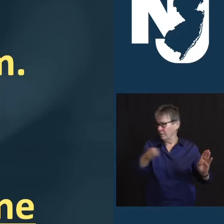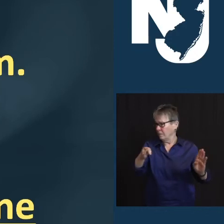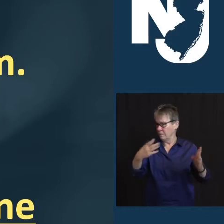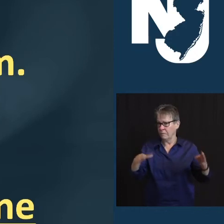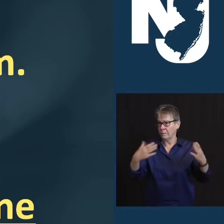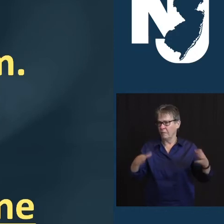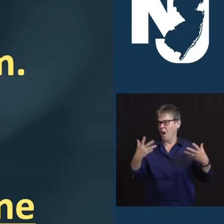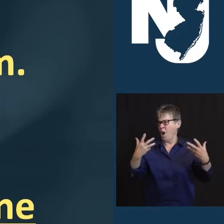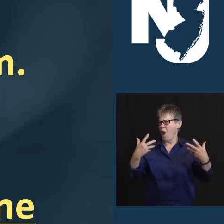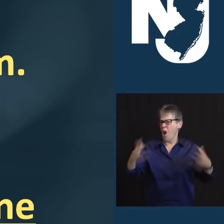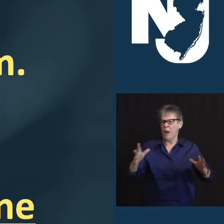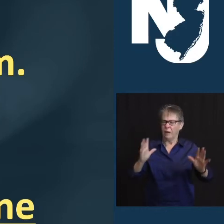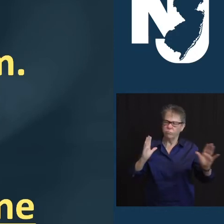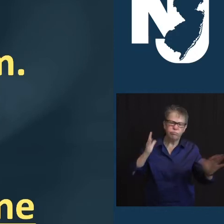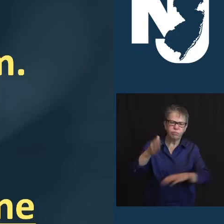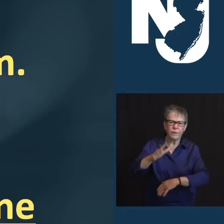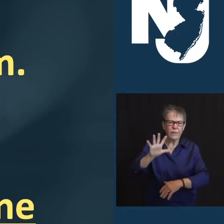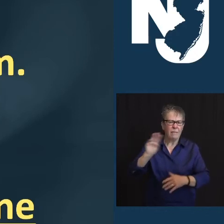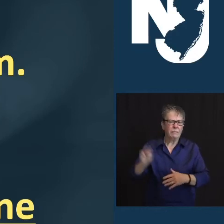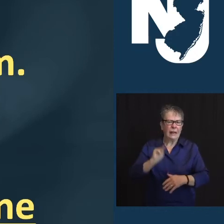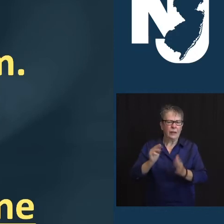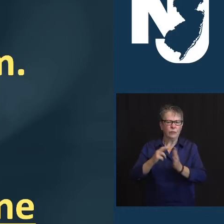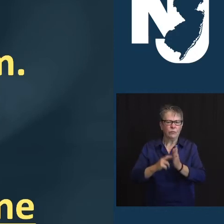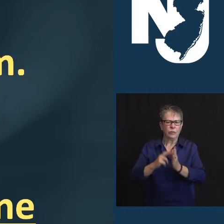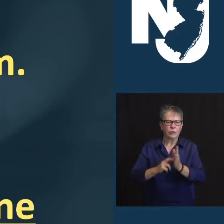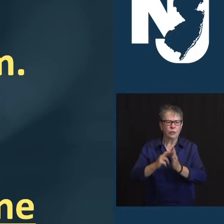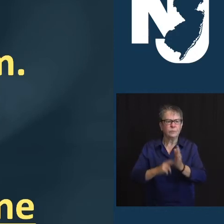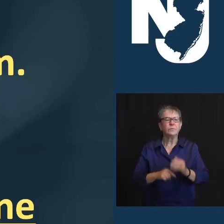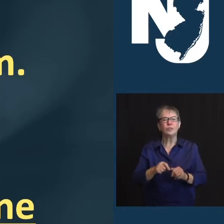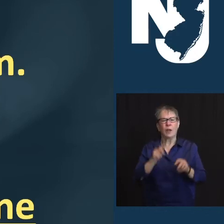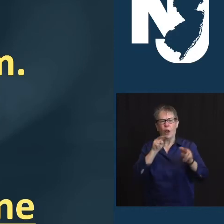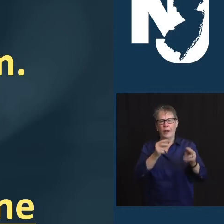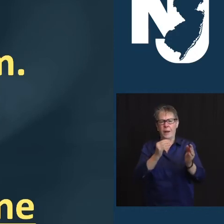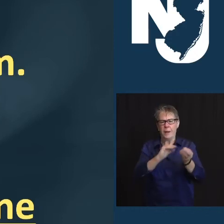855-568-0545. And of course, our online information hub,